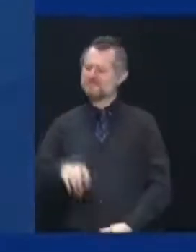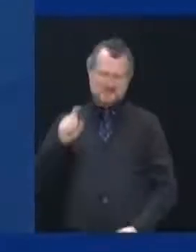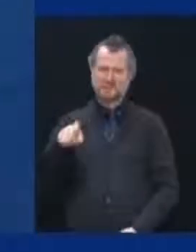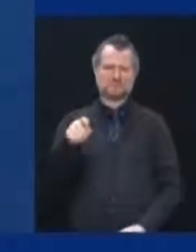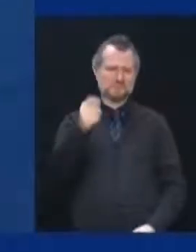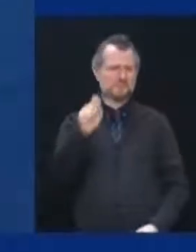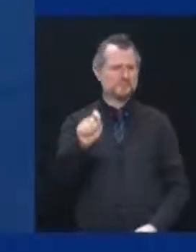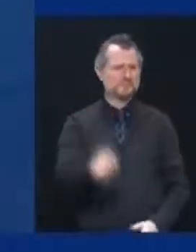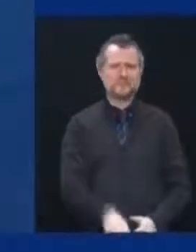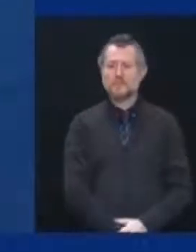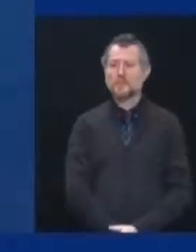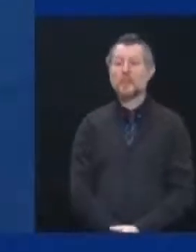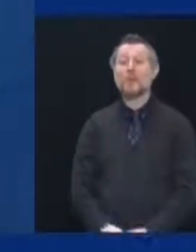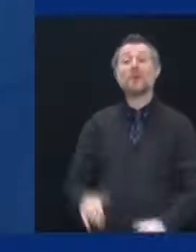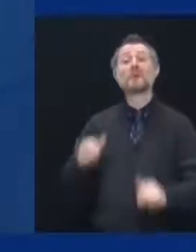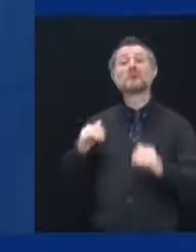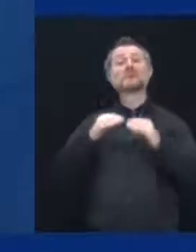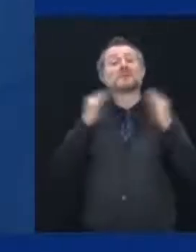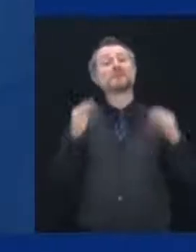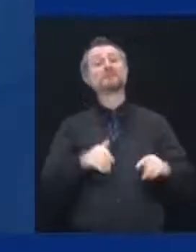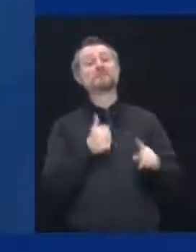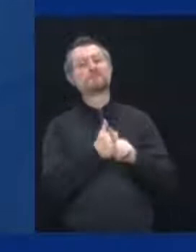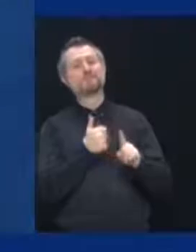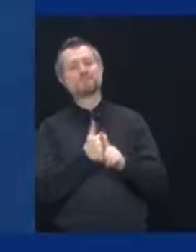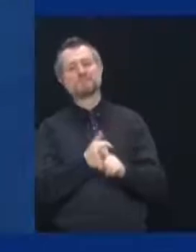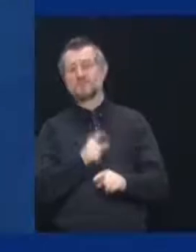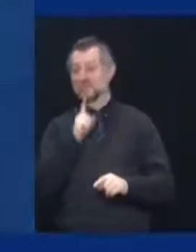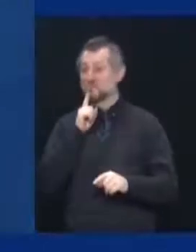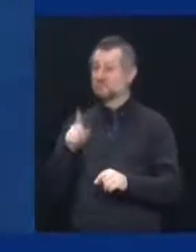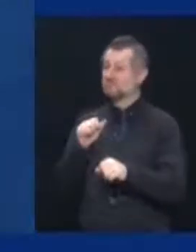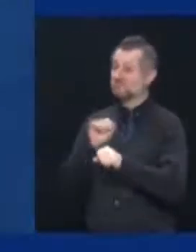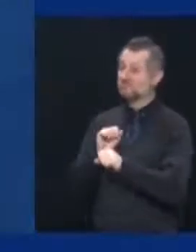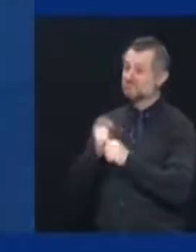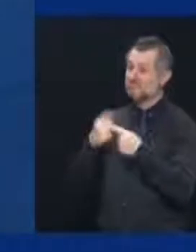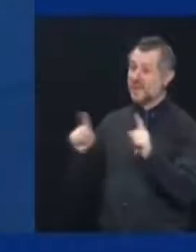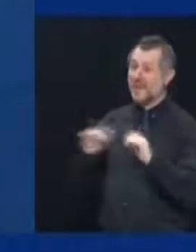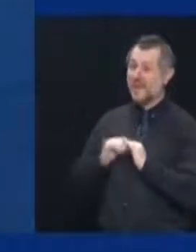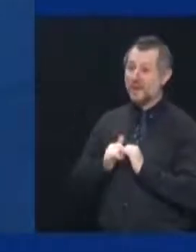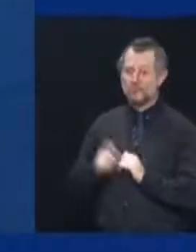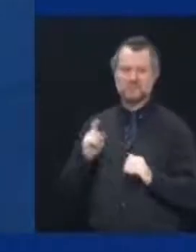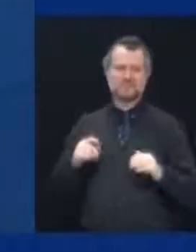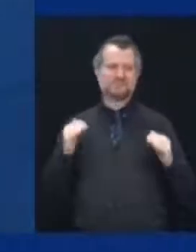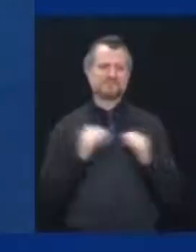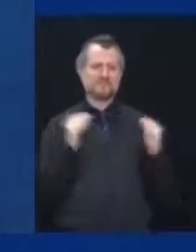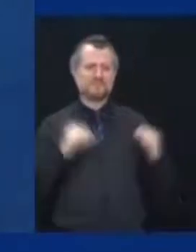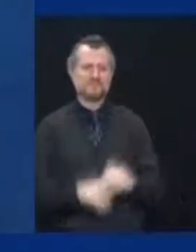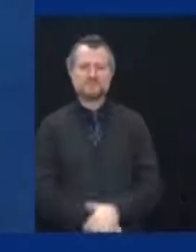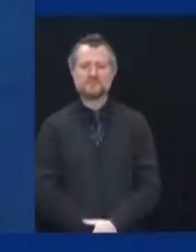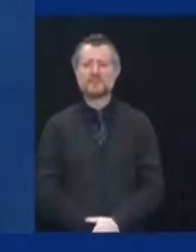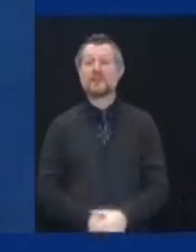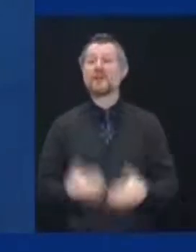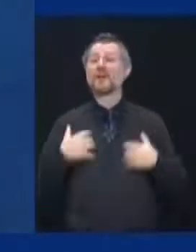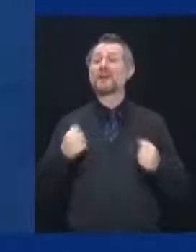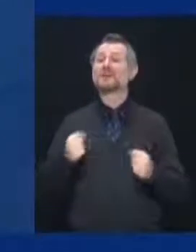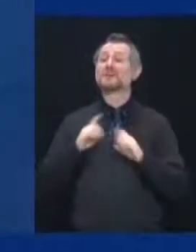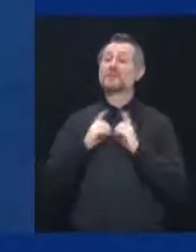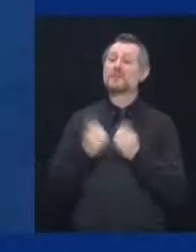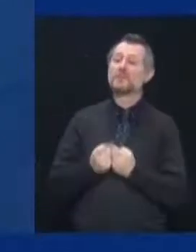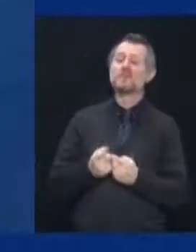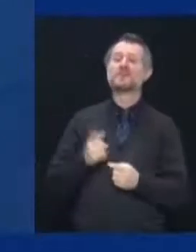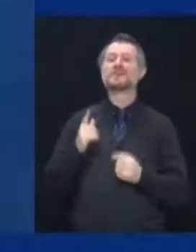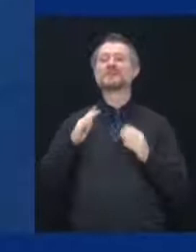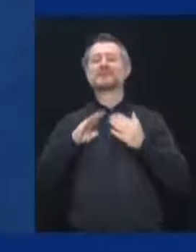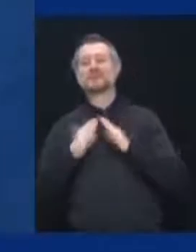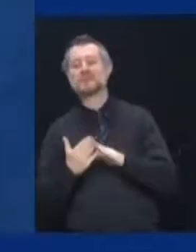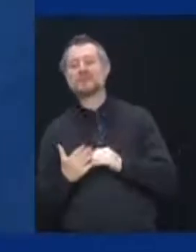by design and by effect. City, county health departments, you are supposed to be prioritizing